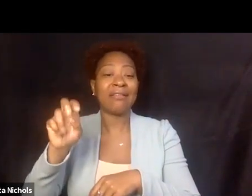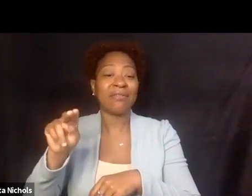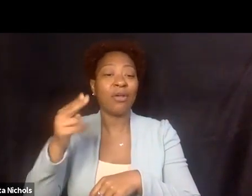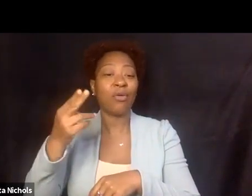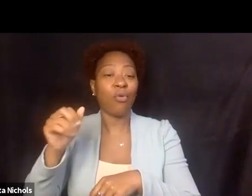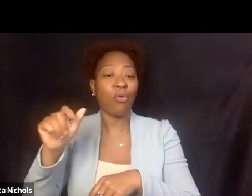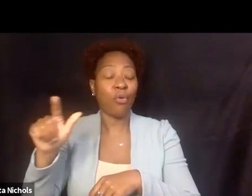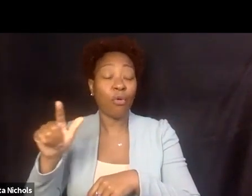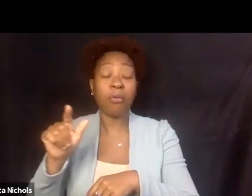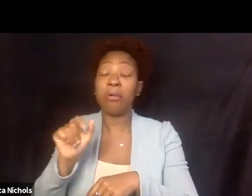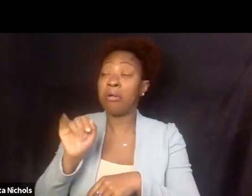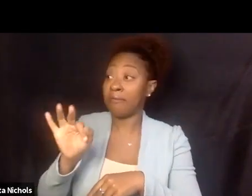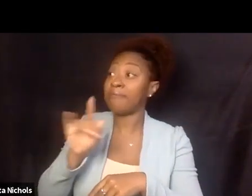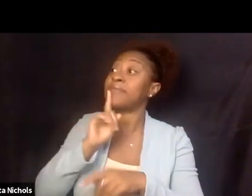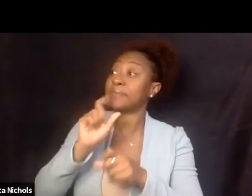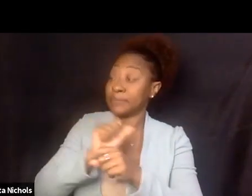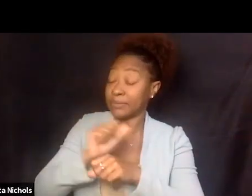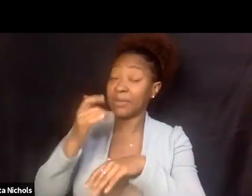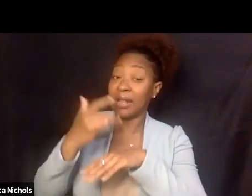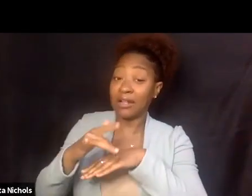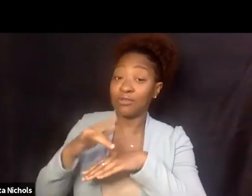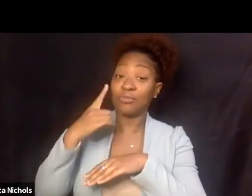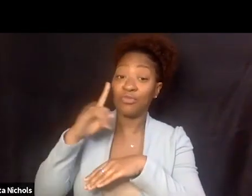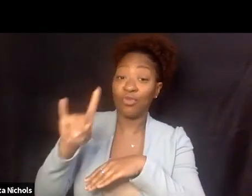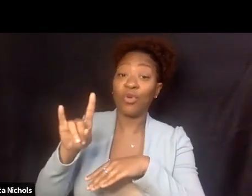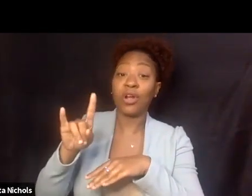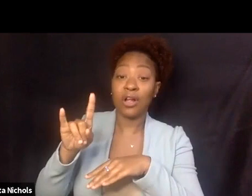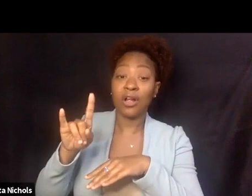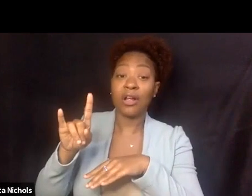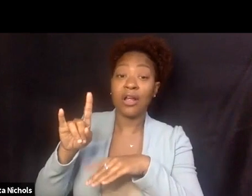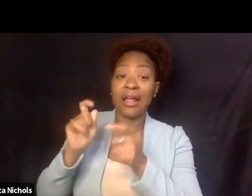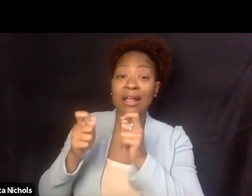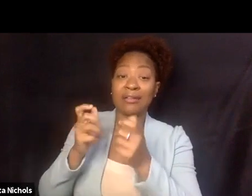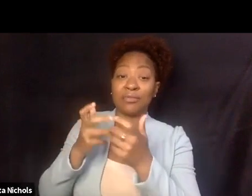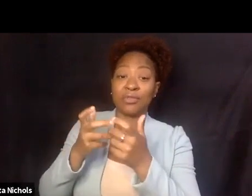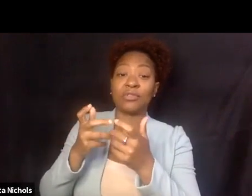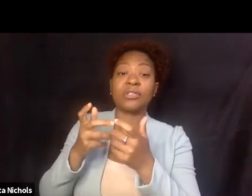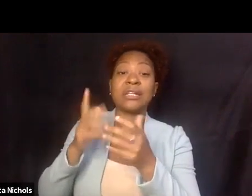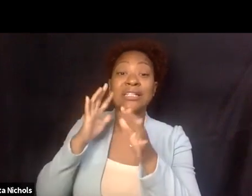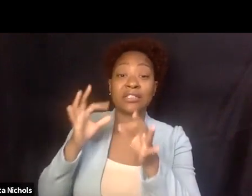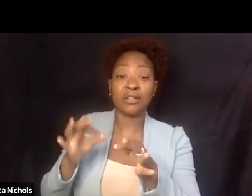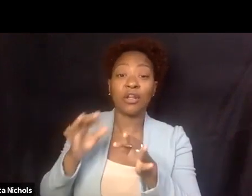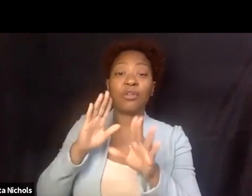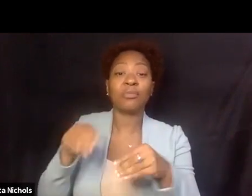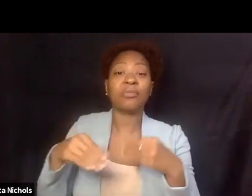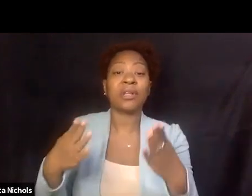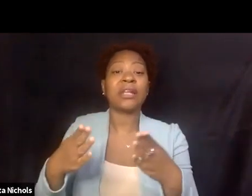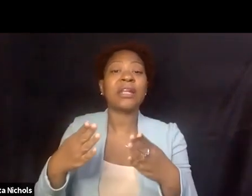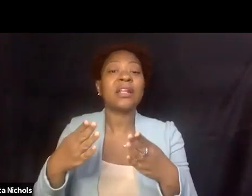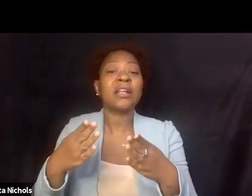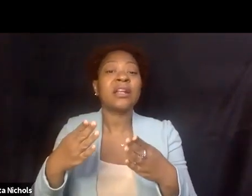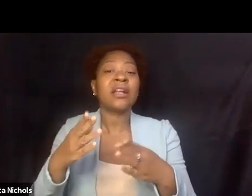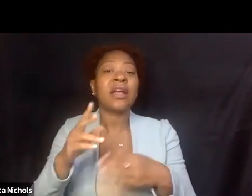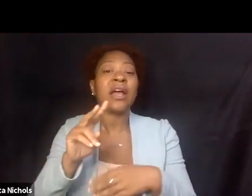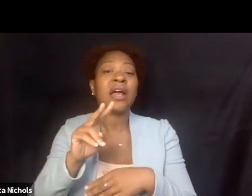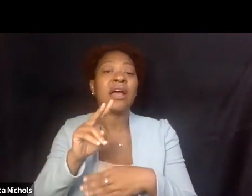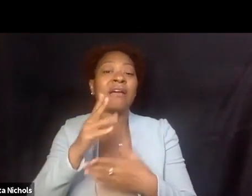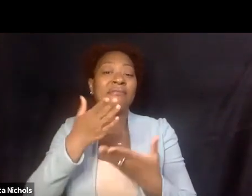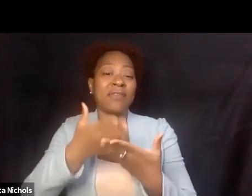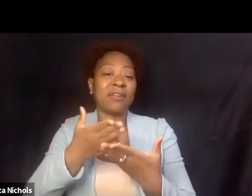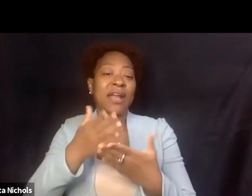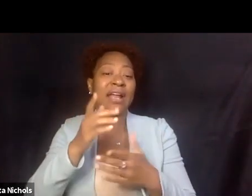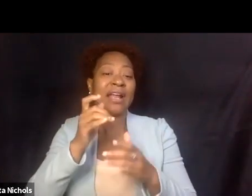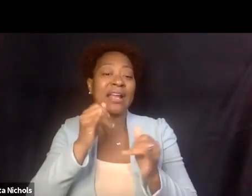an accommodation has been determined, you will be issued a verified individual service accommodation visa form. Now, of course, this